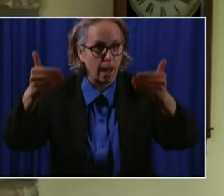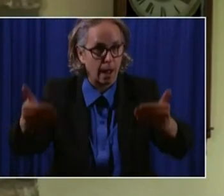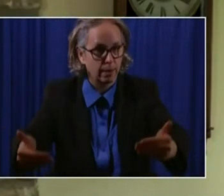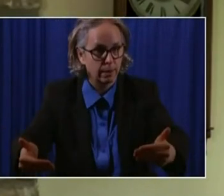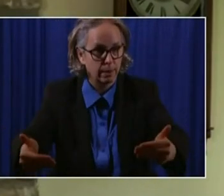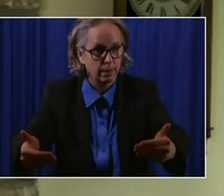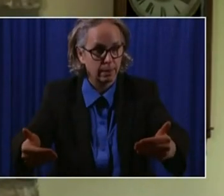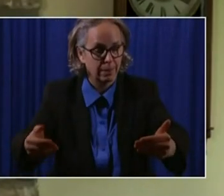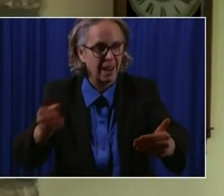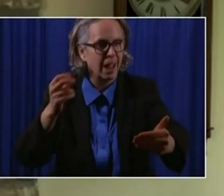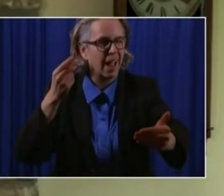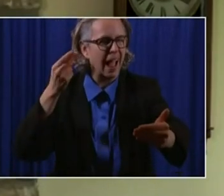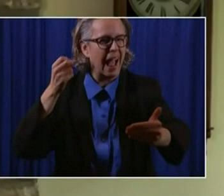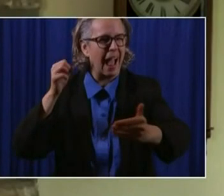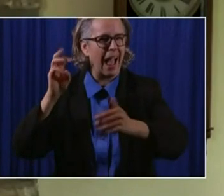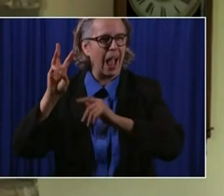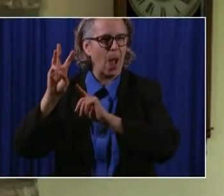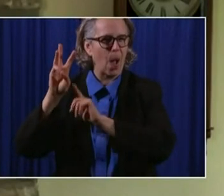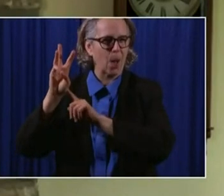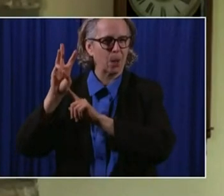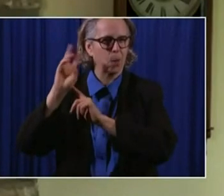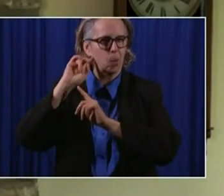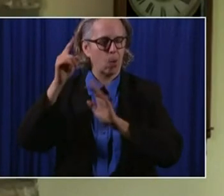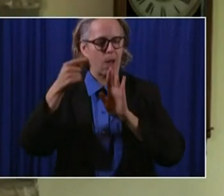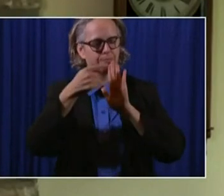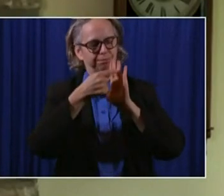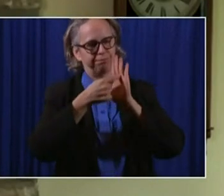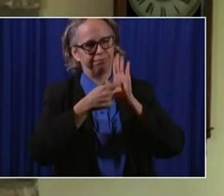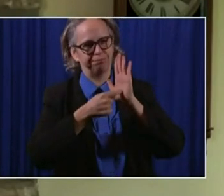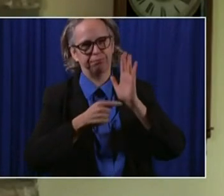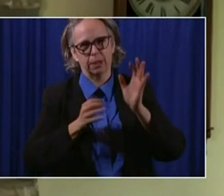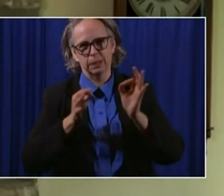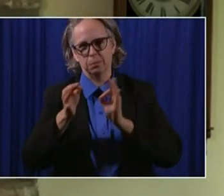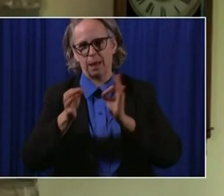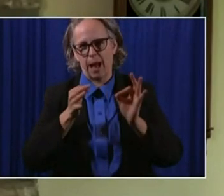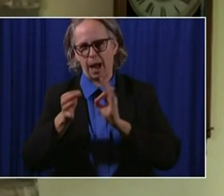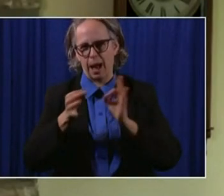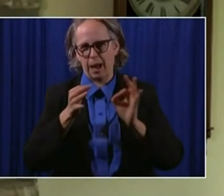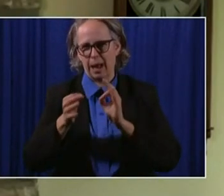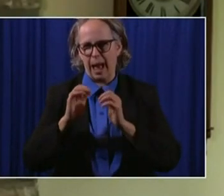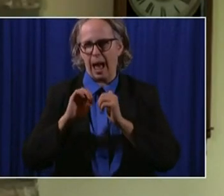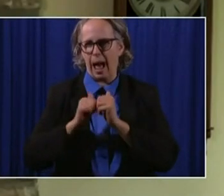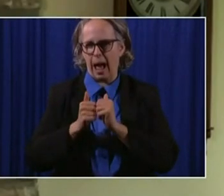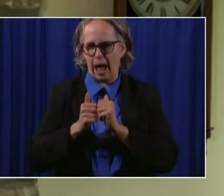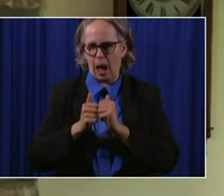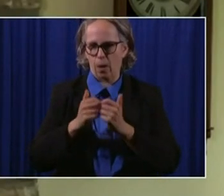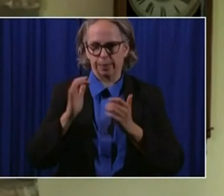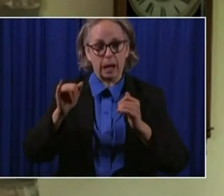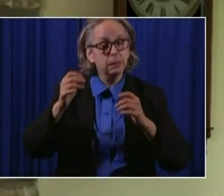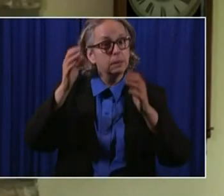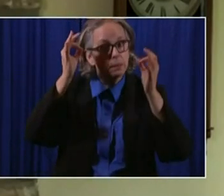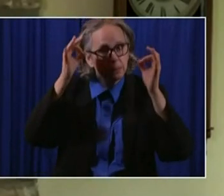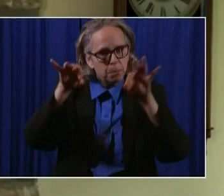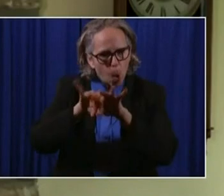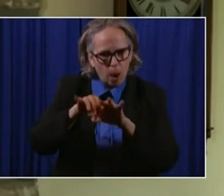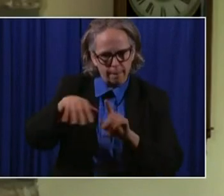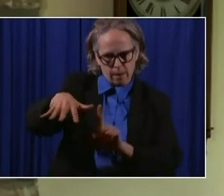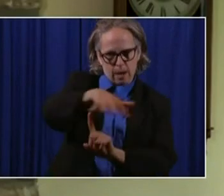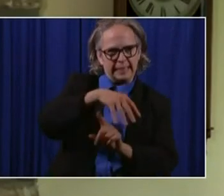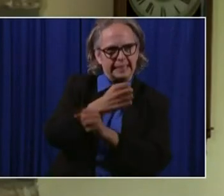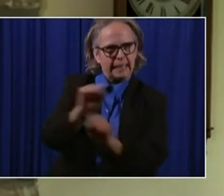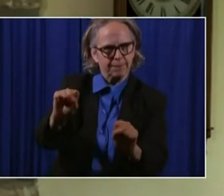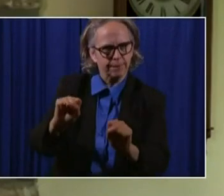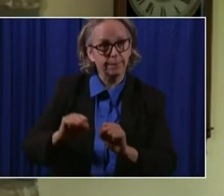should take place and what has to be done to make it as safe as possible. We also, though, have